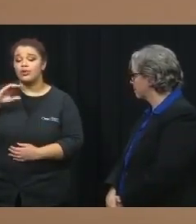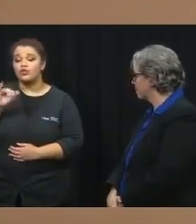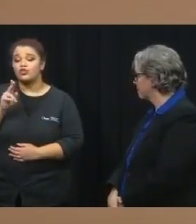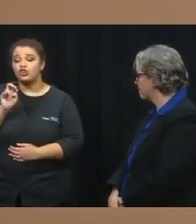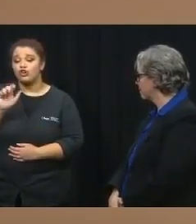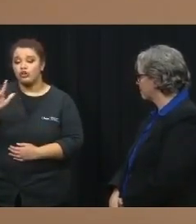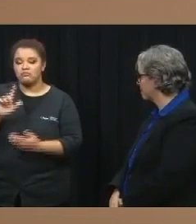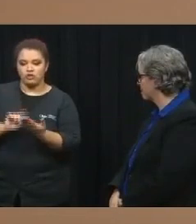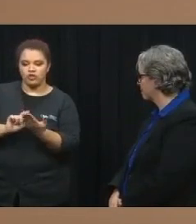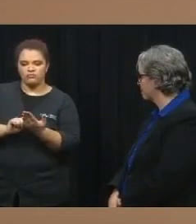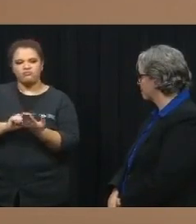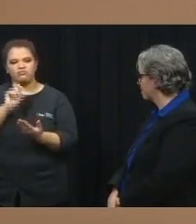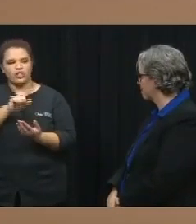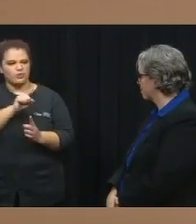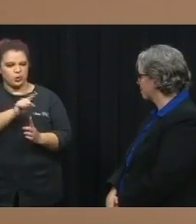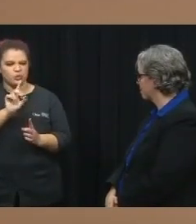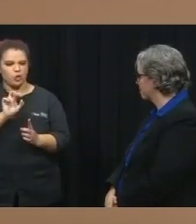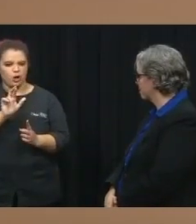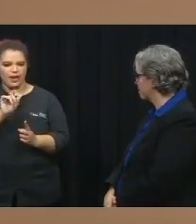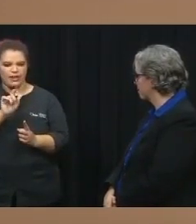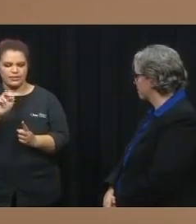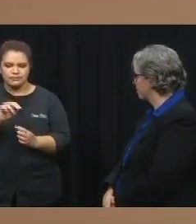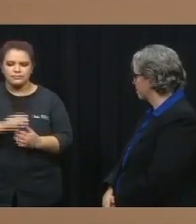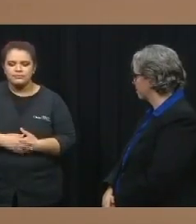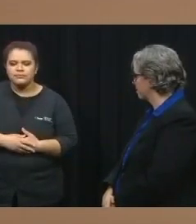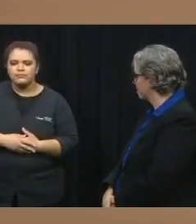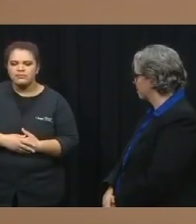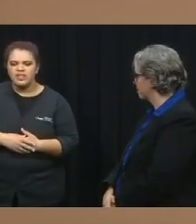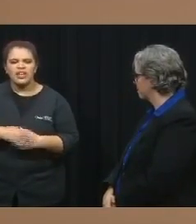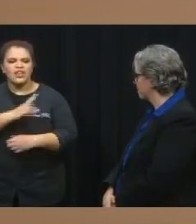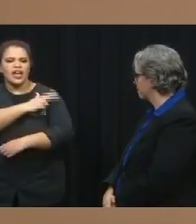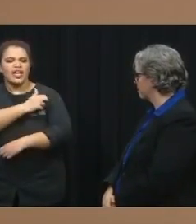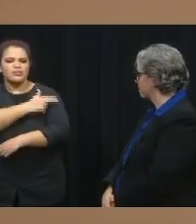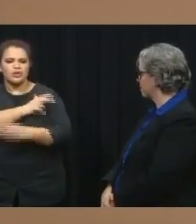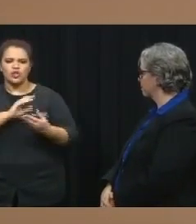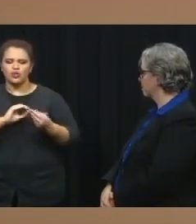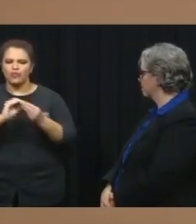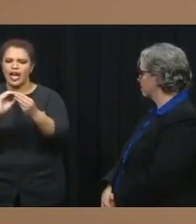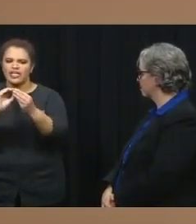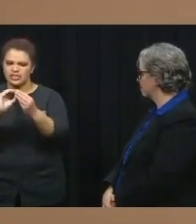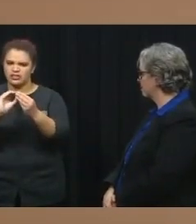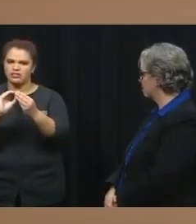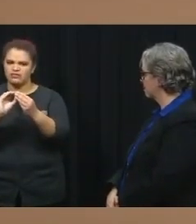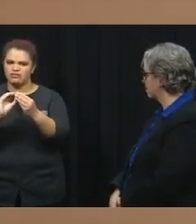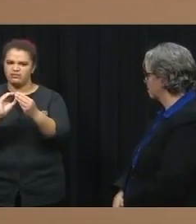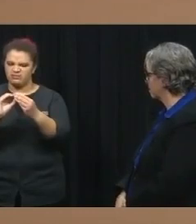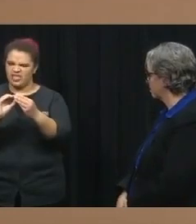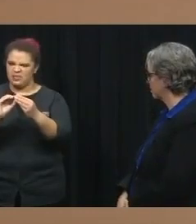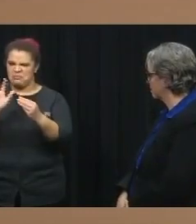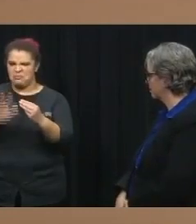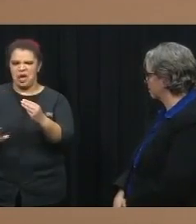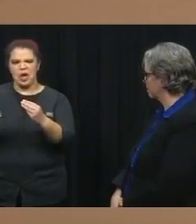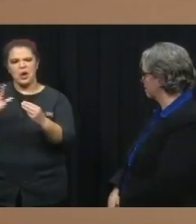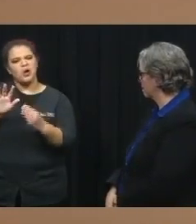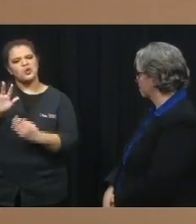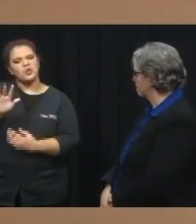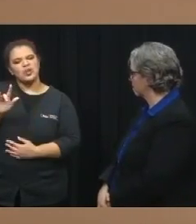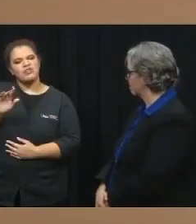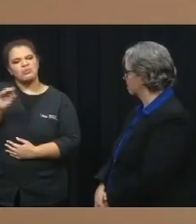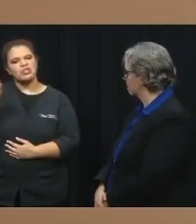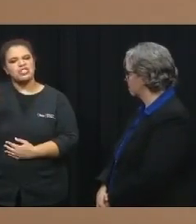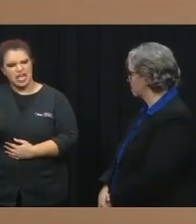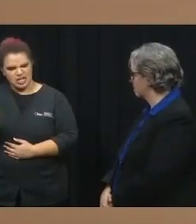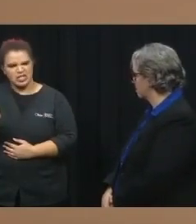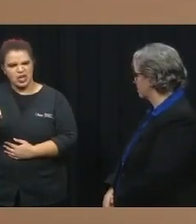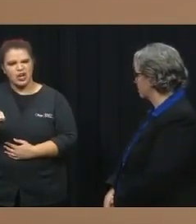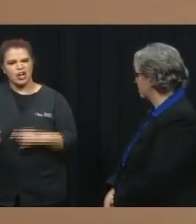Acton. The hospitalization rate since the Department of Health has been putting it out is about 25% of the total infected rate, and it's